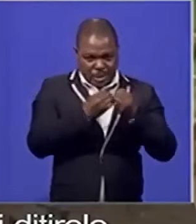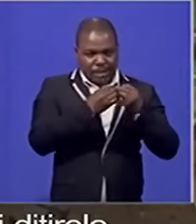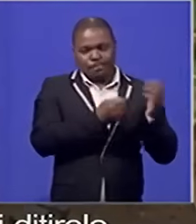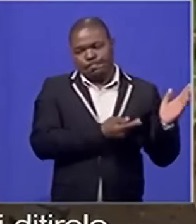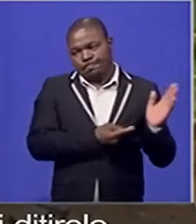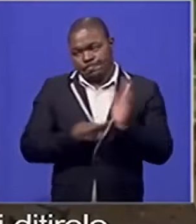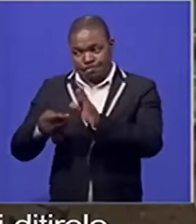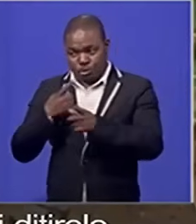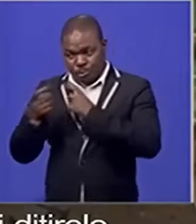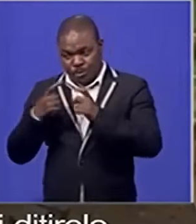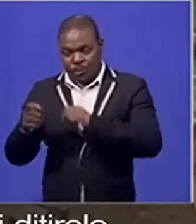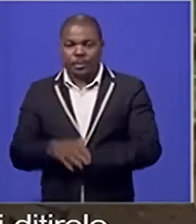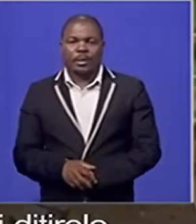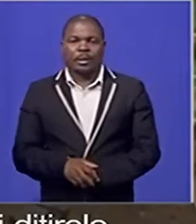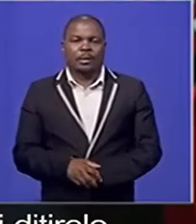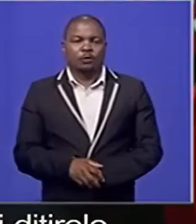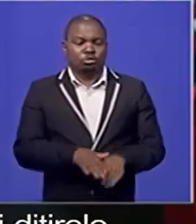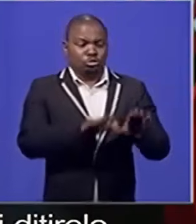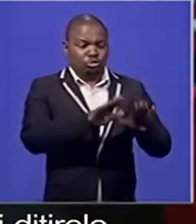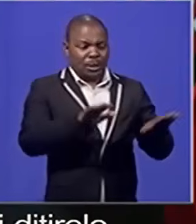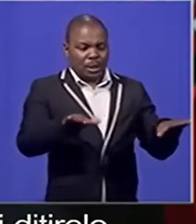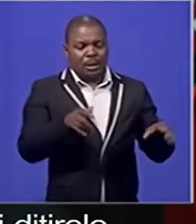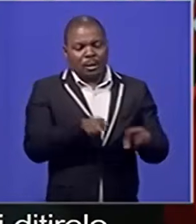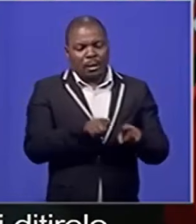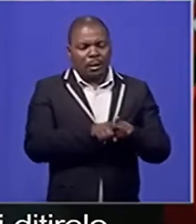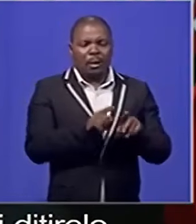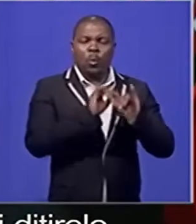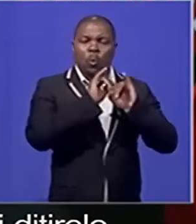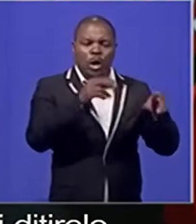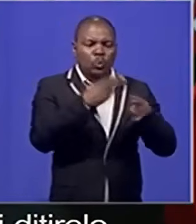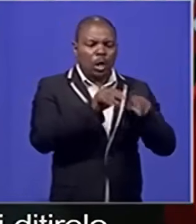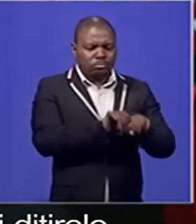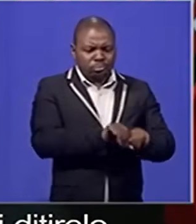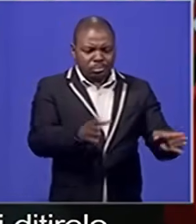baagi. Children are exposed to raw sewage in streets.